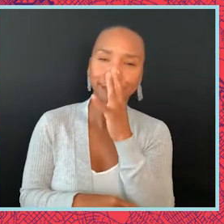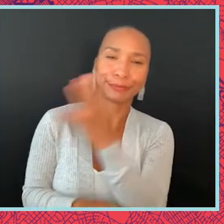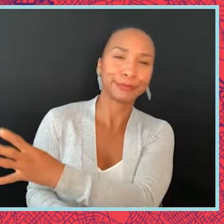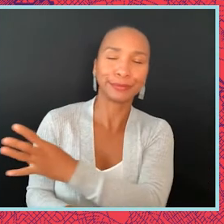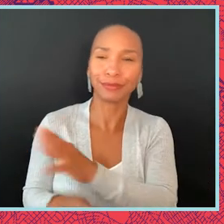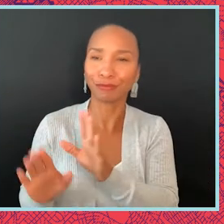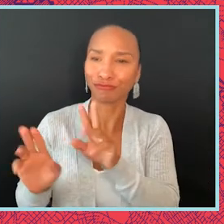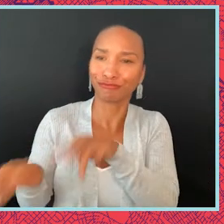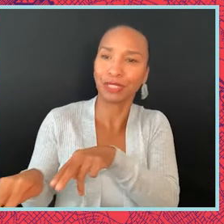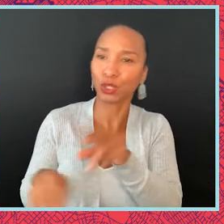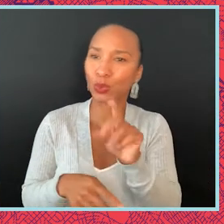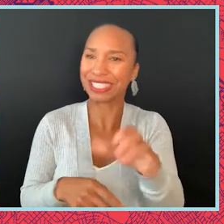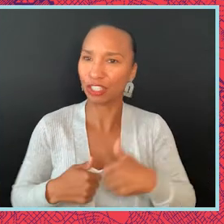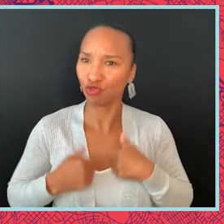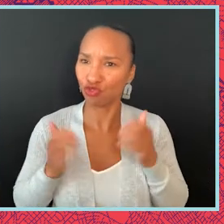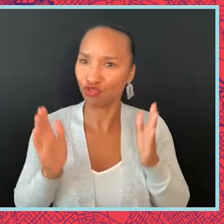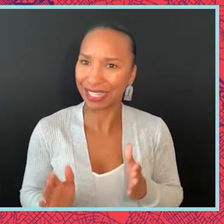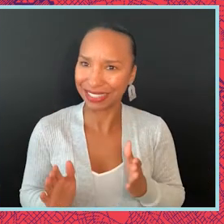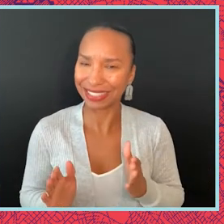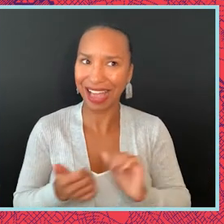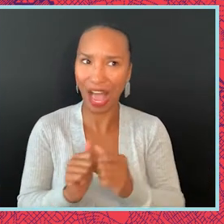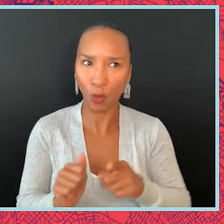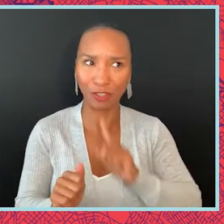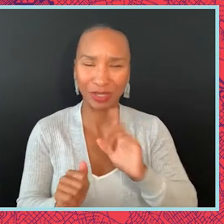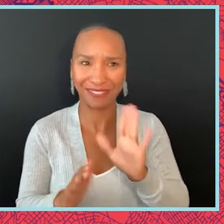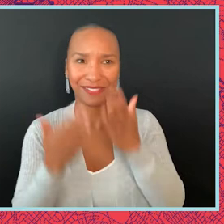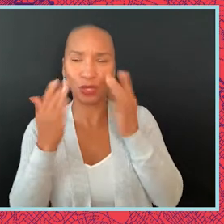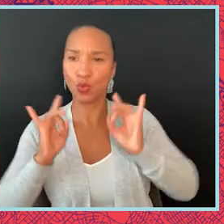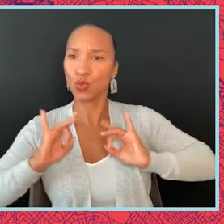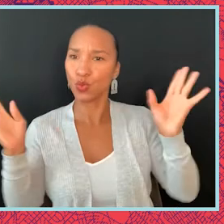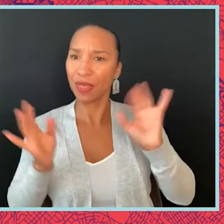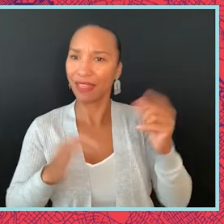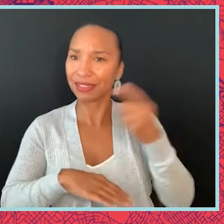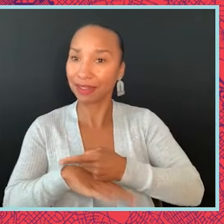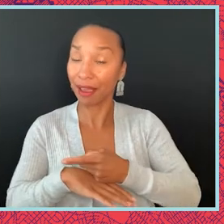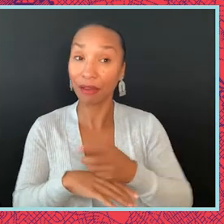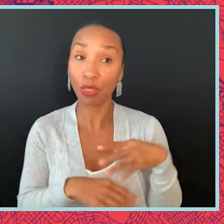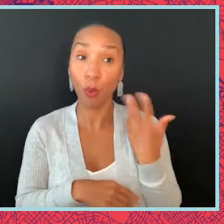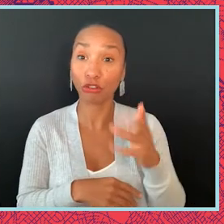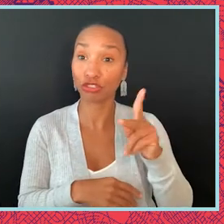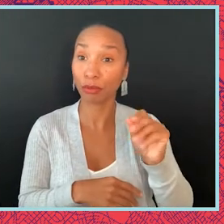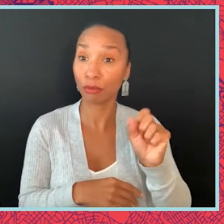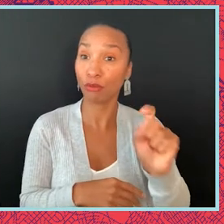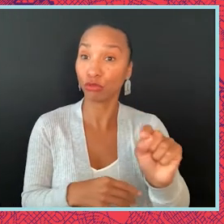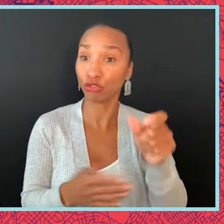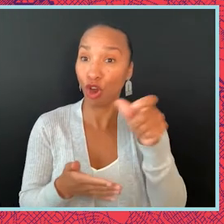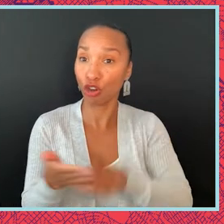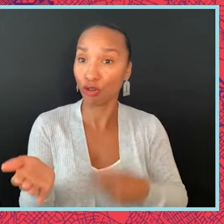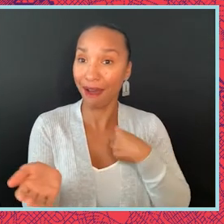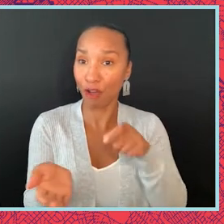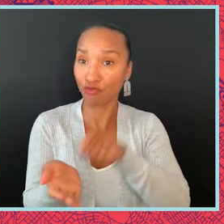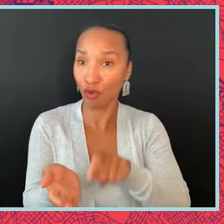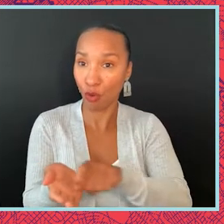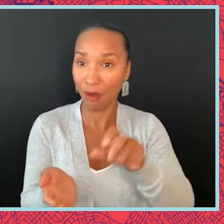D.C. residents and how we bore that brunt on that day. And in the Washington Post article